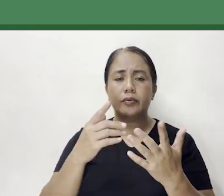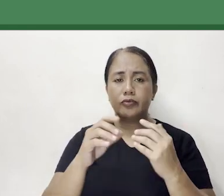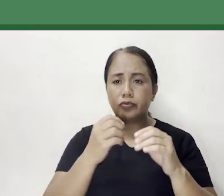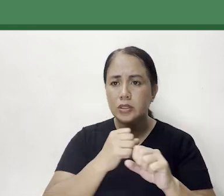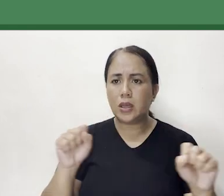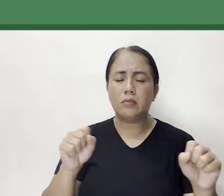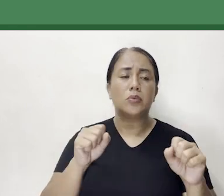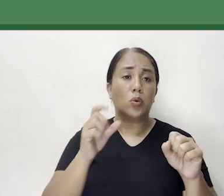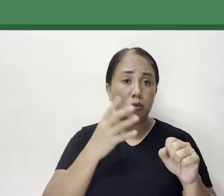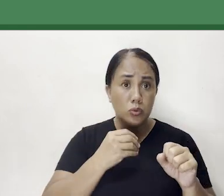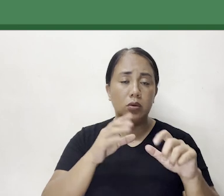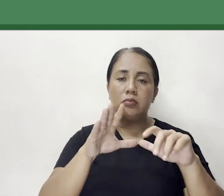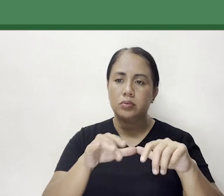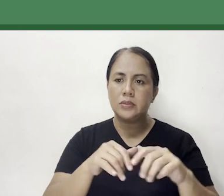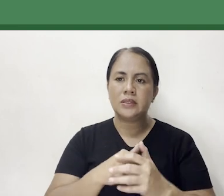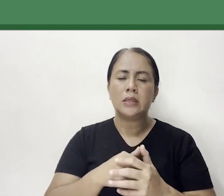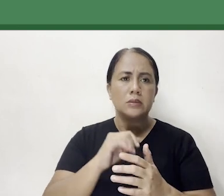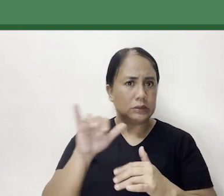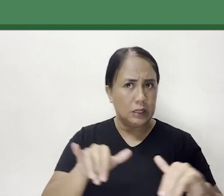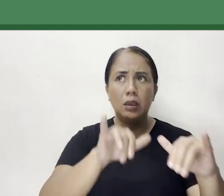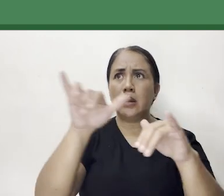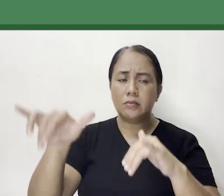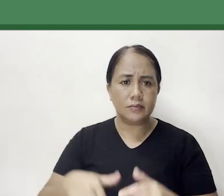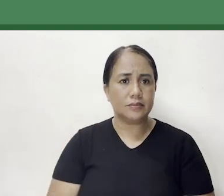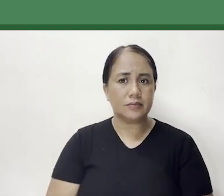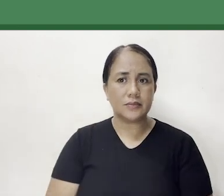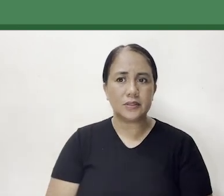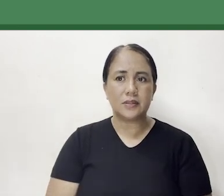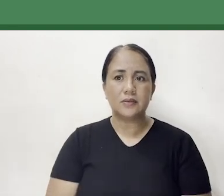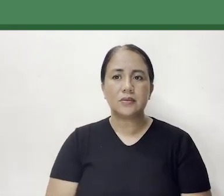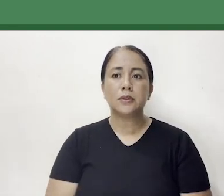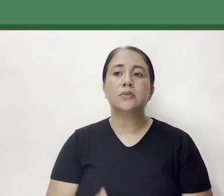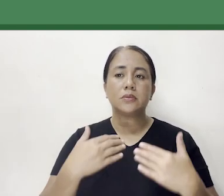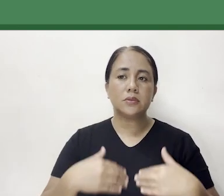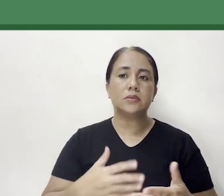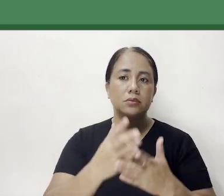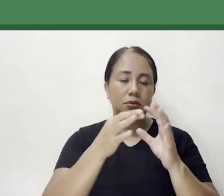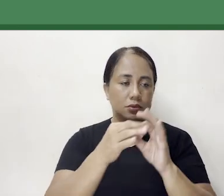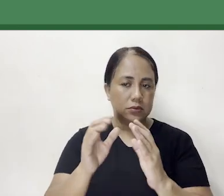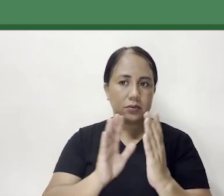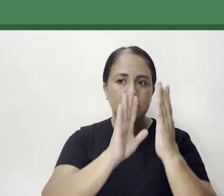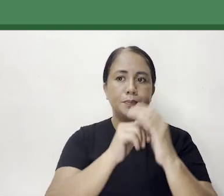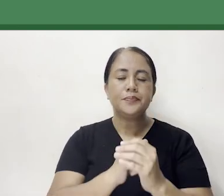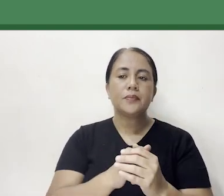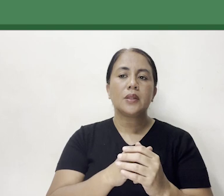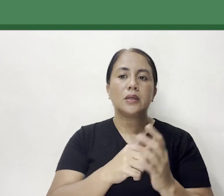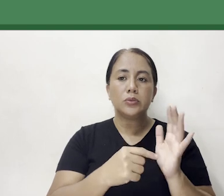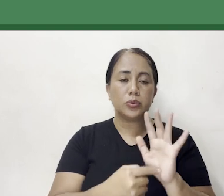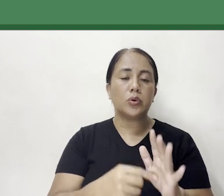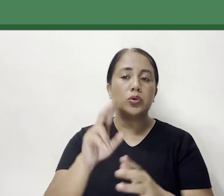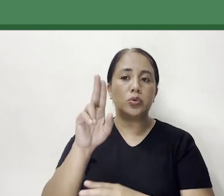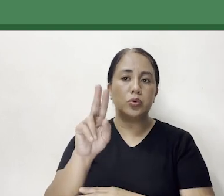fundamental freedoms of persons with disabilities like everyone else. The human rights-based